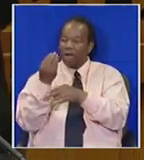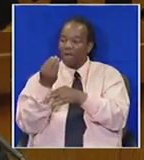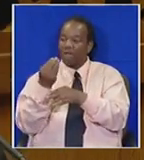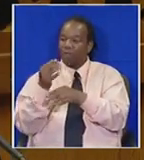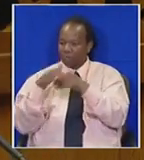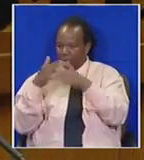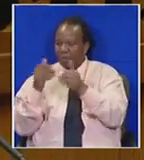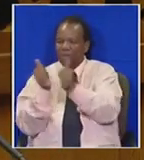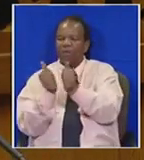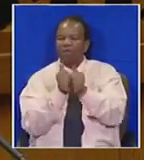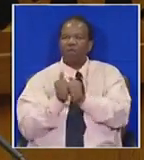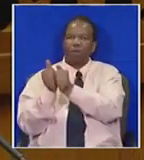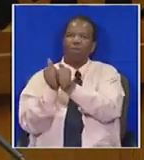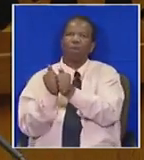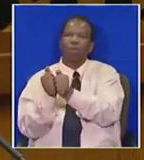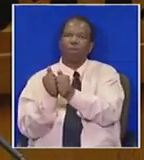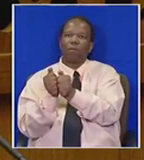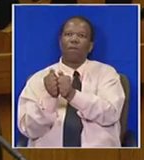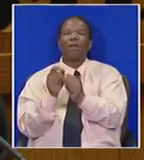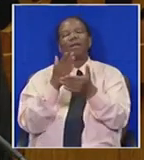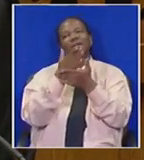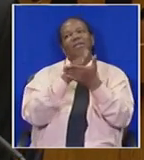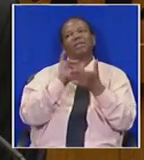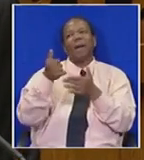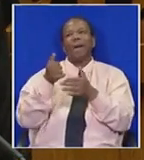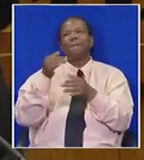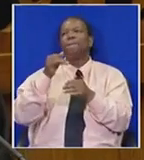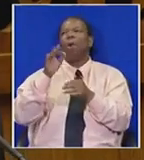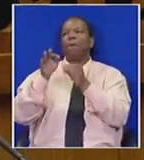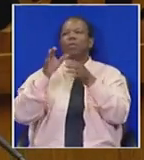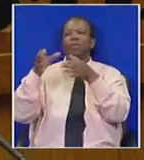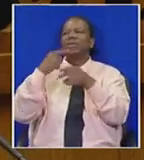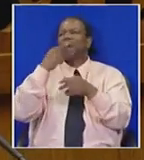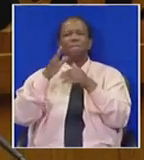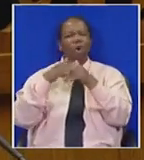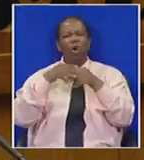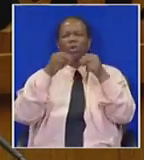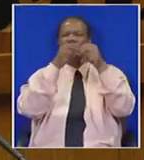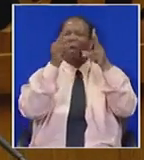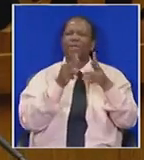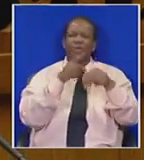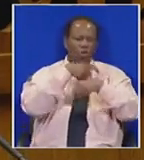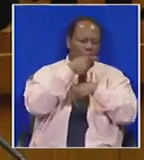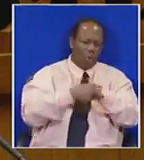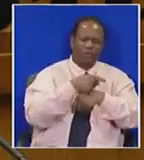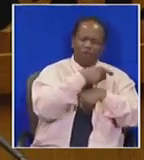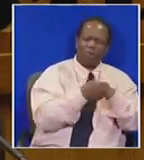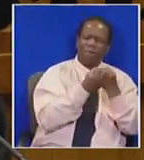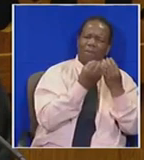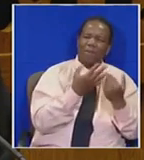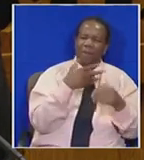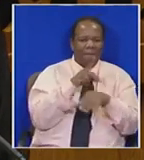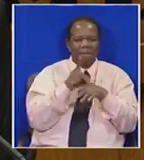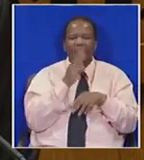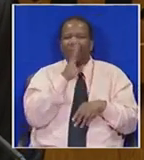partnership. Some opposition speakers have criticized this as too many summits and conferences, that we don't have any